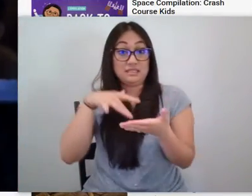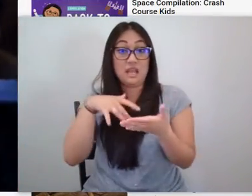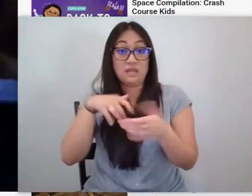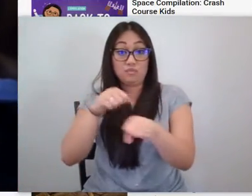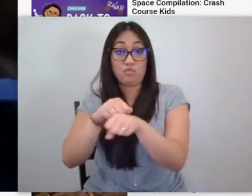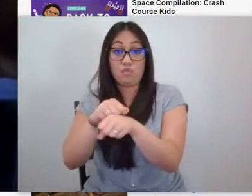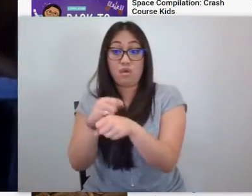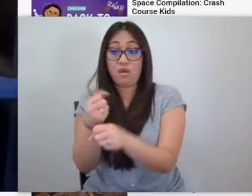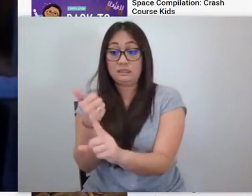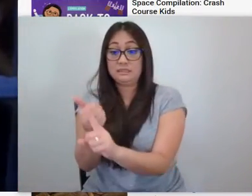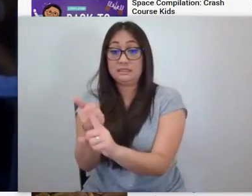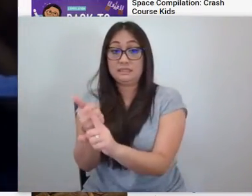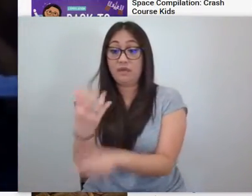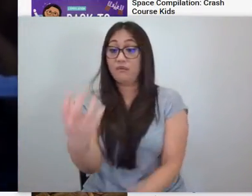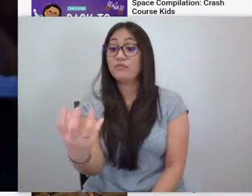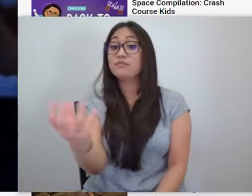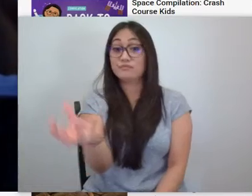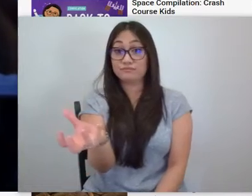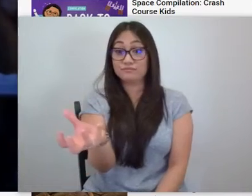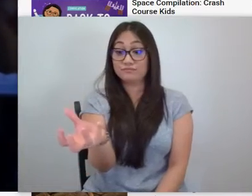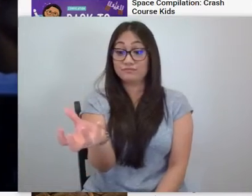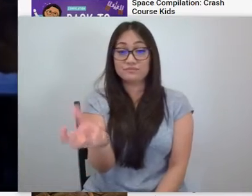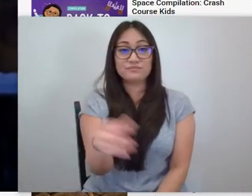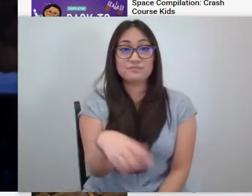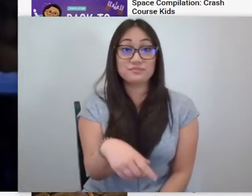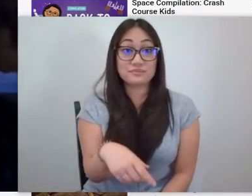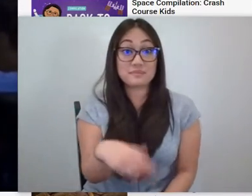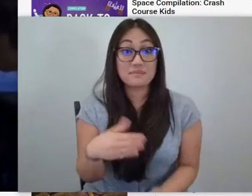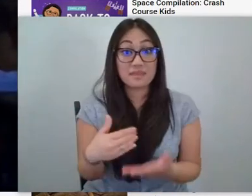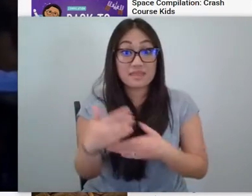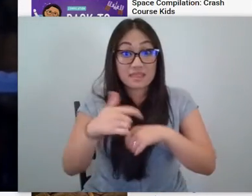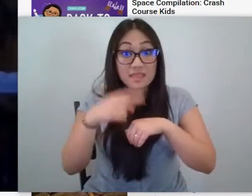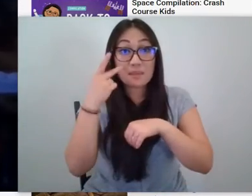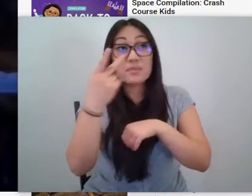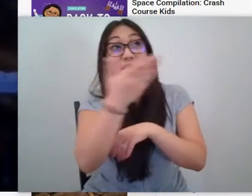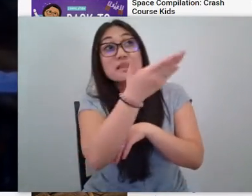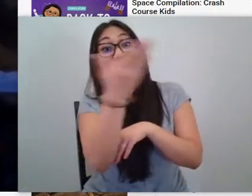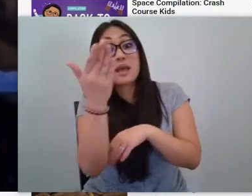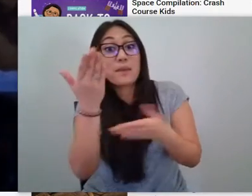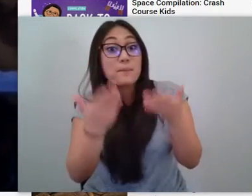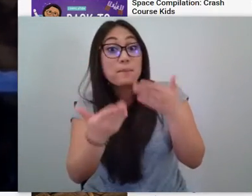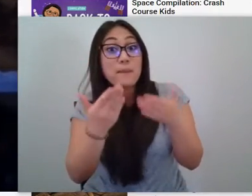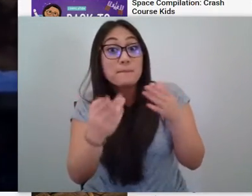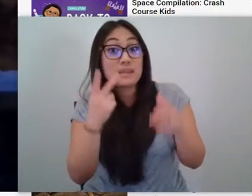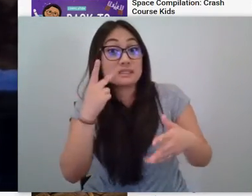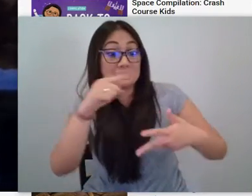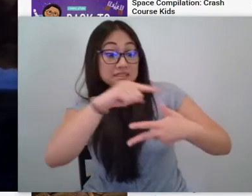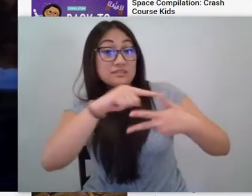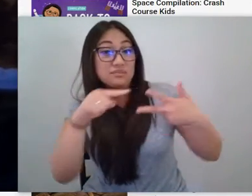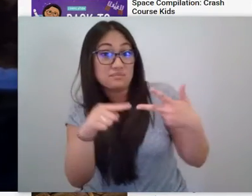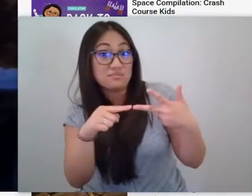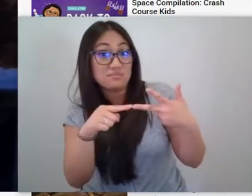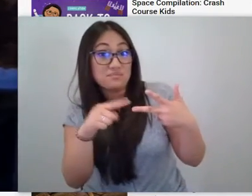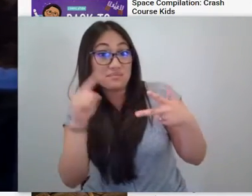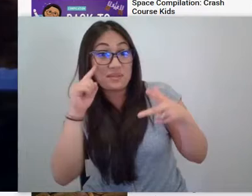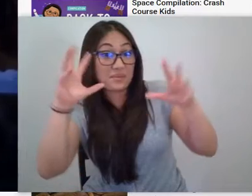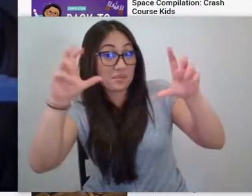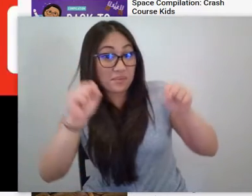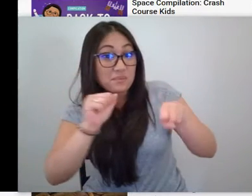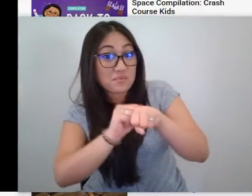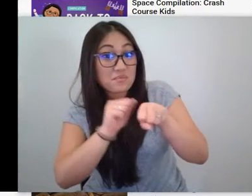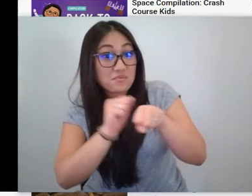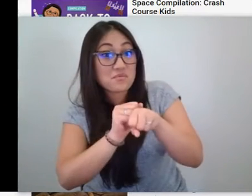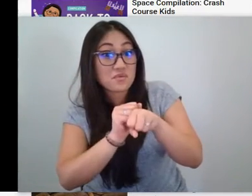at the sky, you just might get to see a meteor, comet, or an asteroid. 3 pretty incredible rocks in our solar